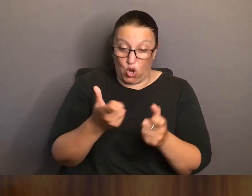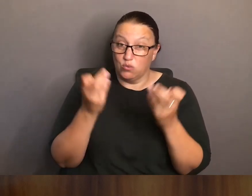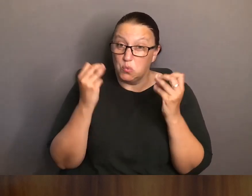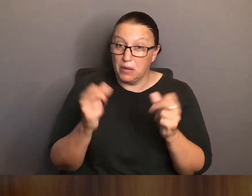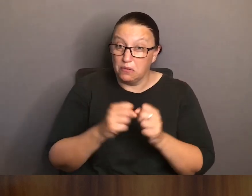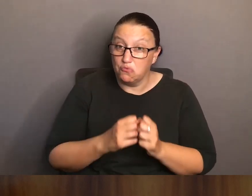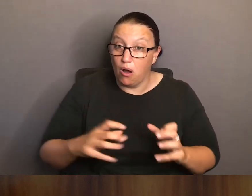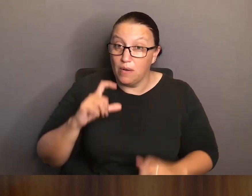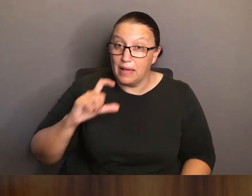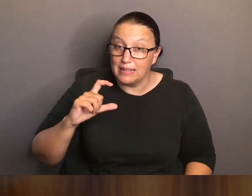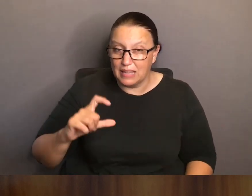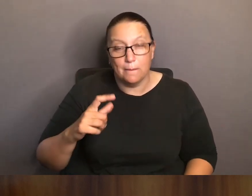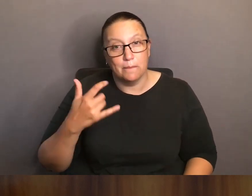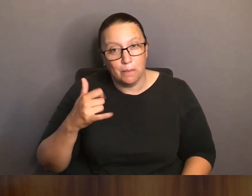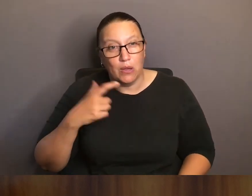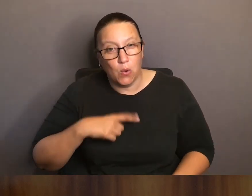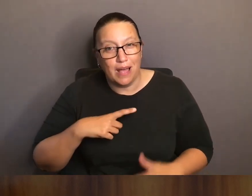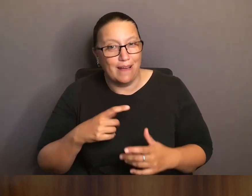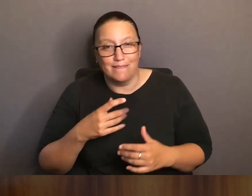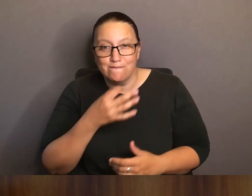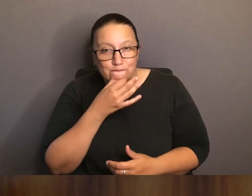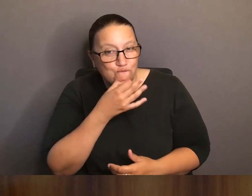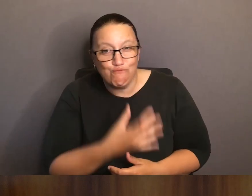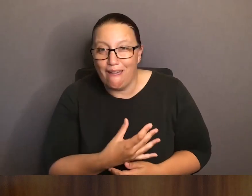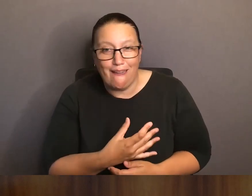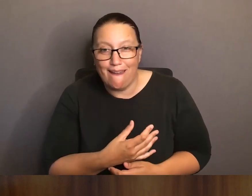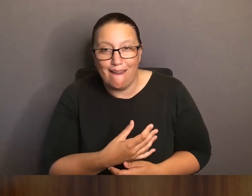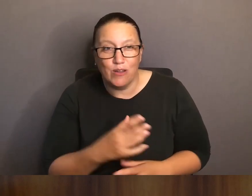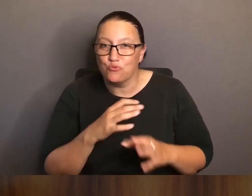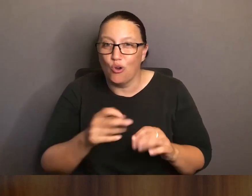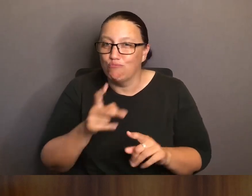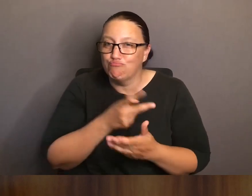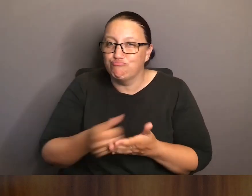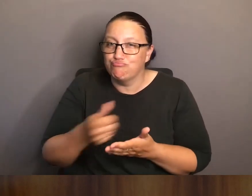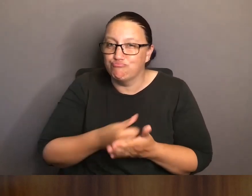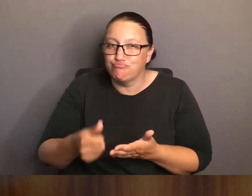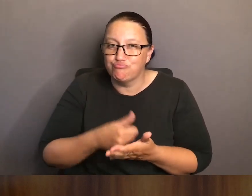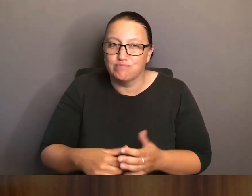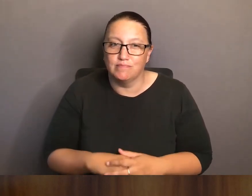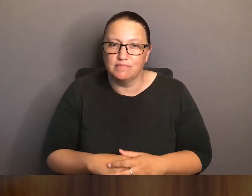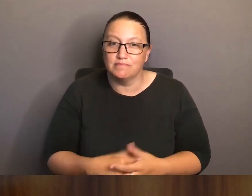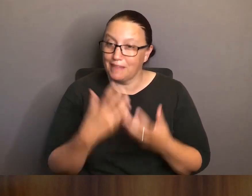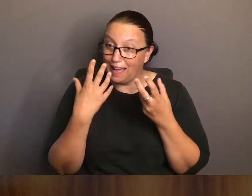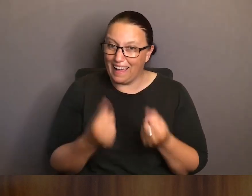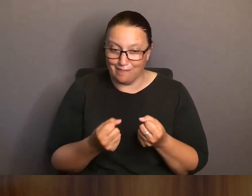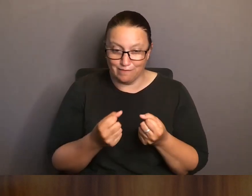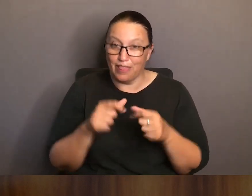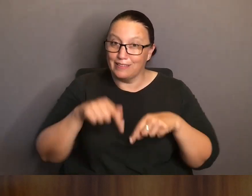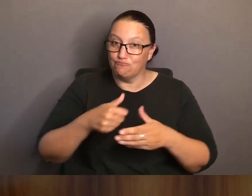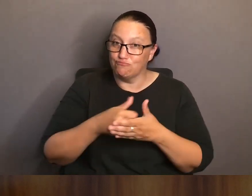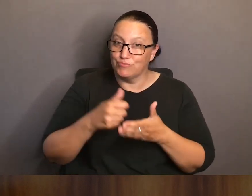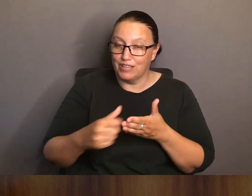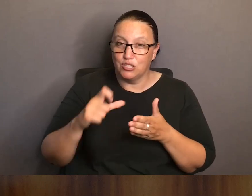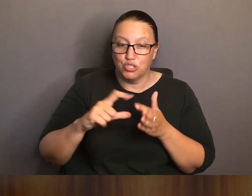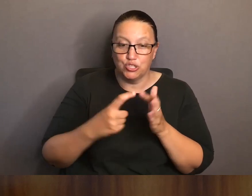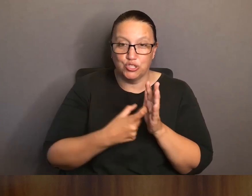National Cervical Screening Programme is for a routine screening programme for people without symptoms. If you